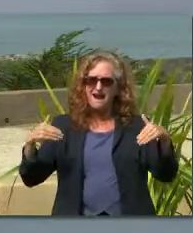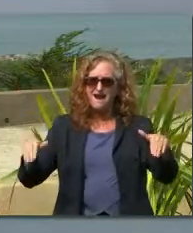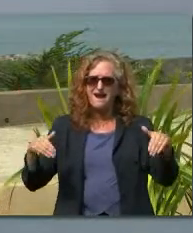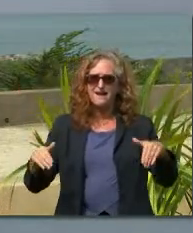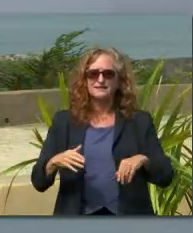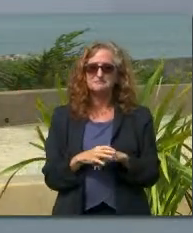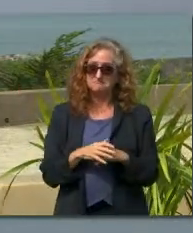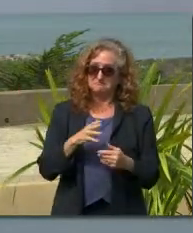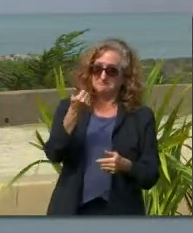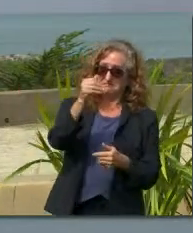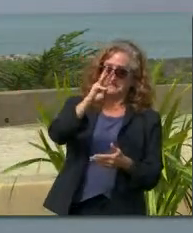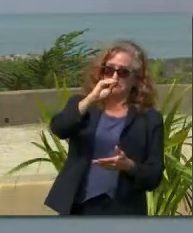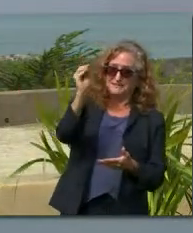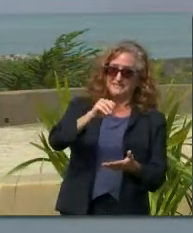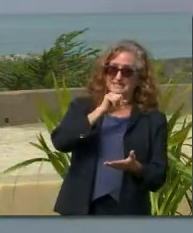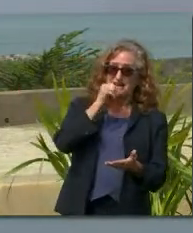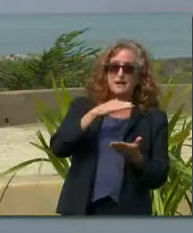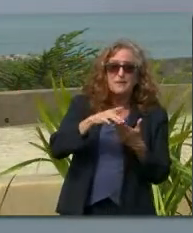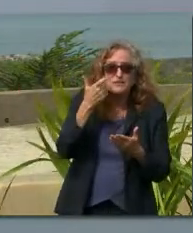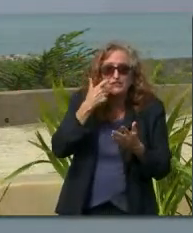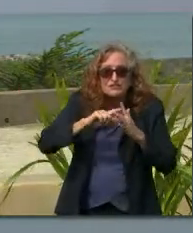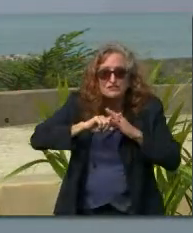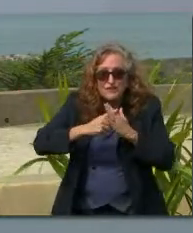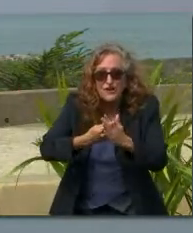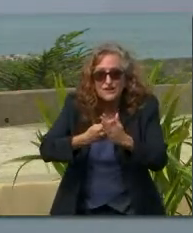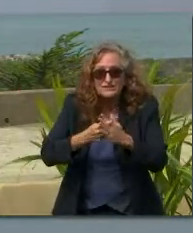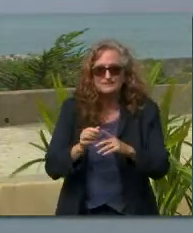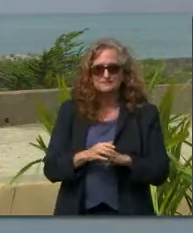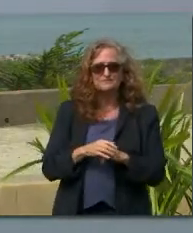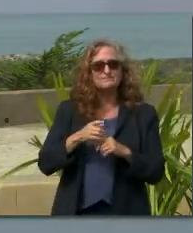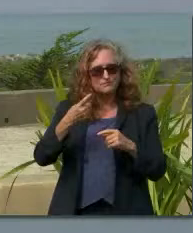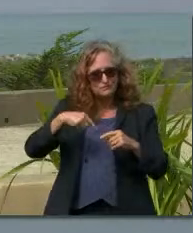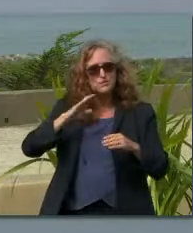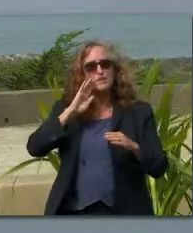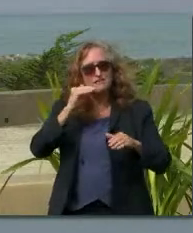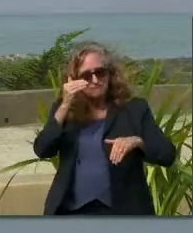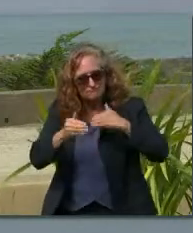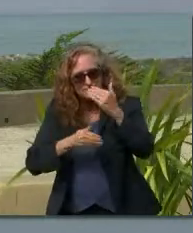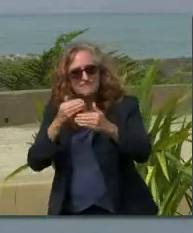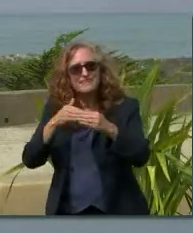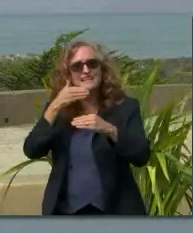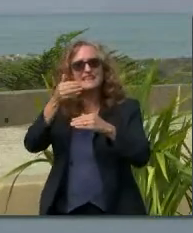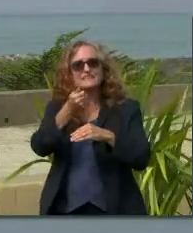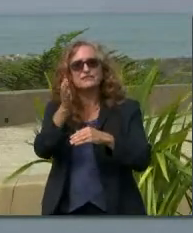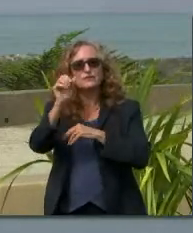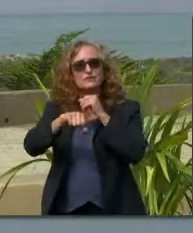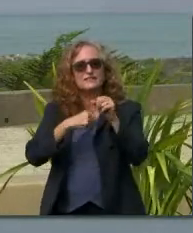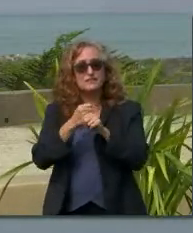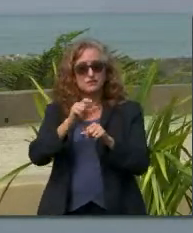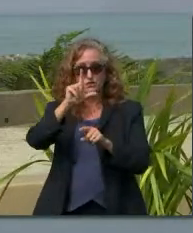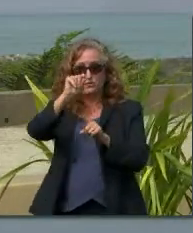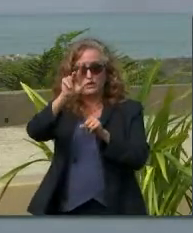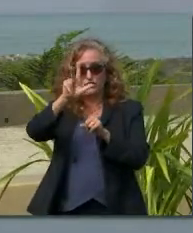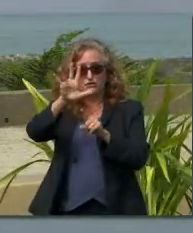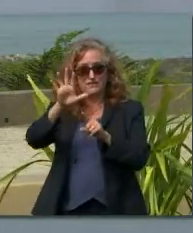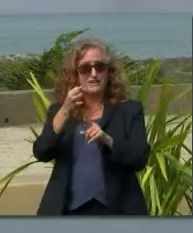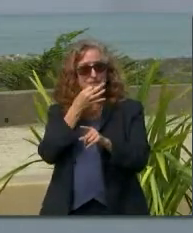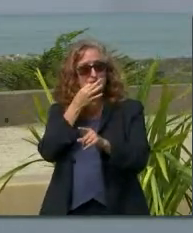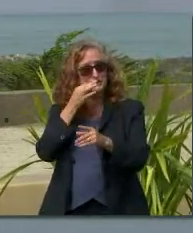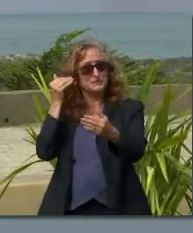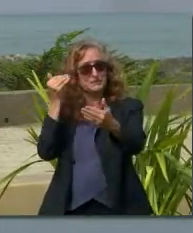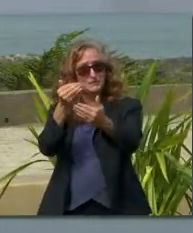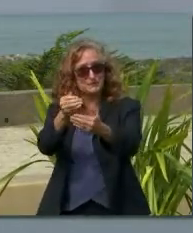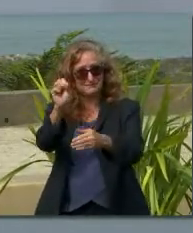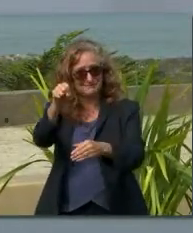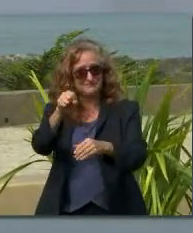which is not bad, but we're just winding up, right? We're all going to get there just the next few years. It's around the corner, 2035.